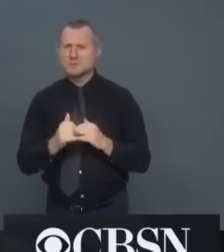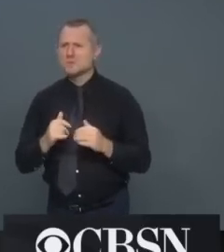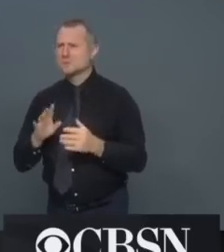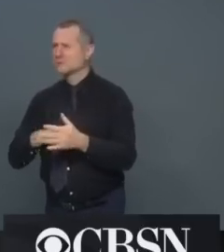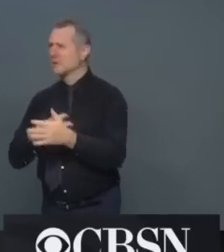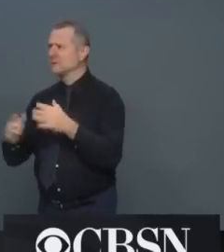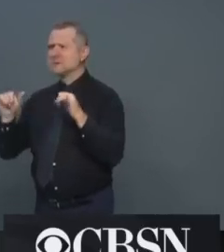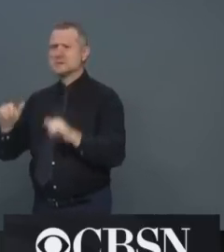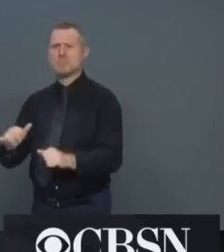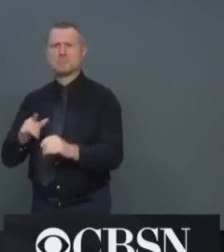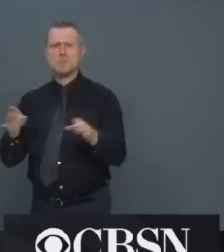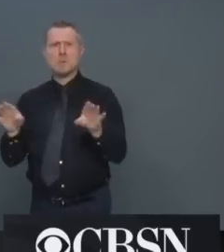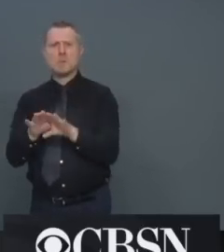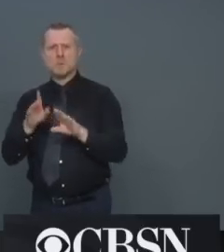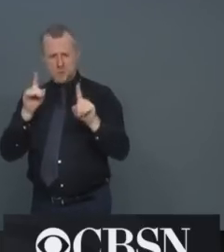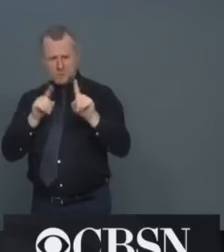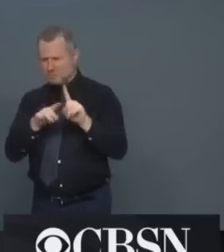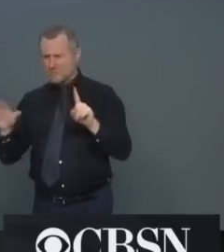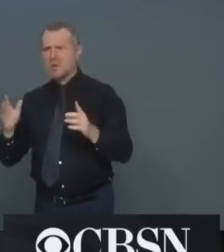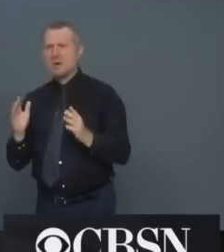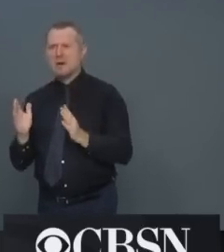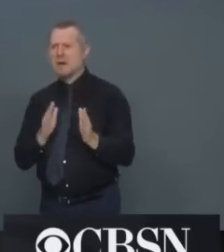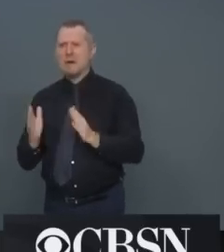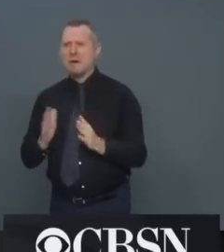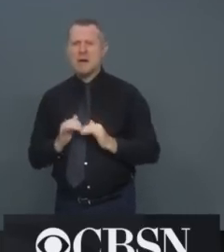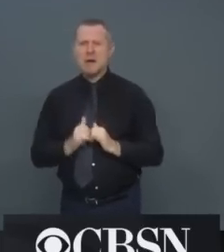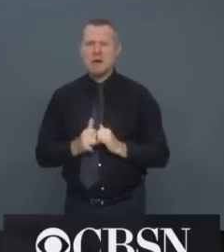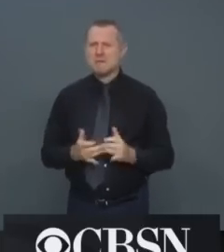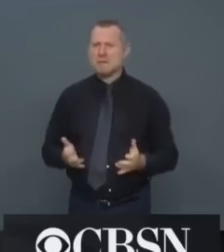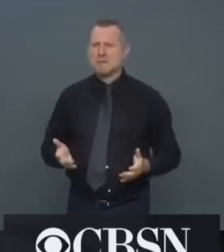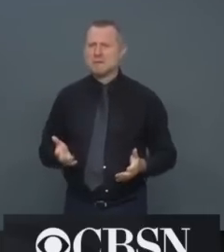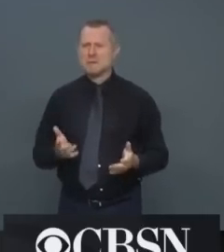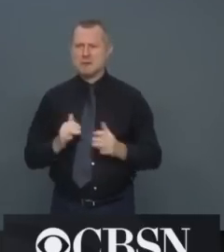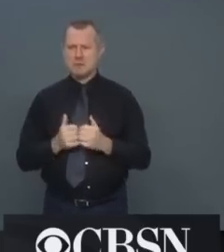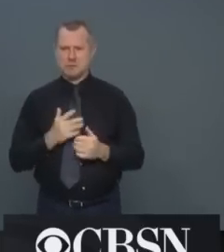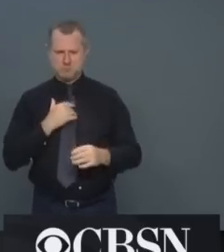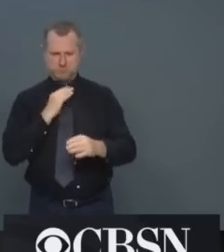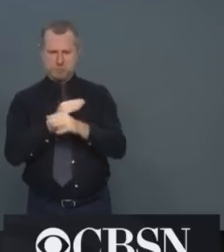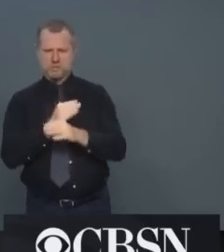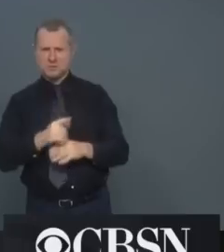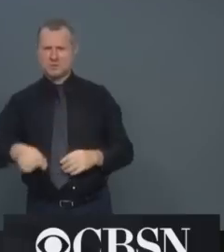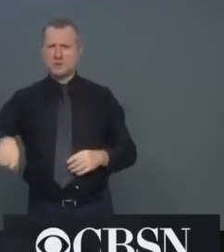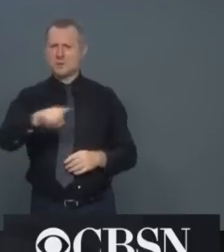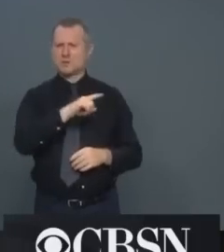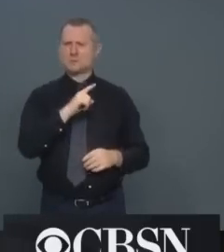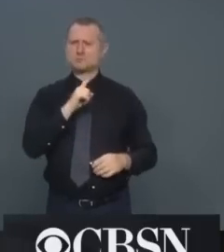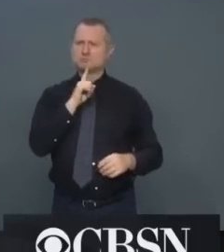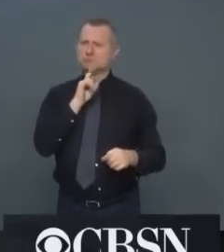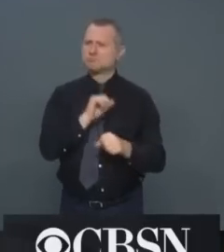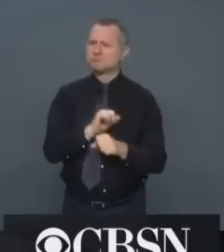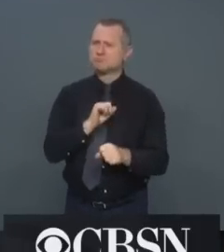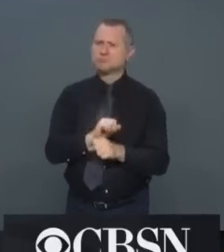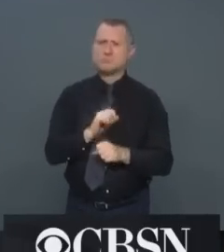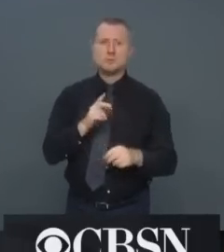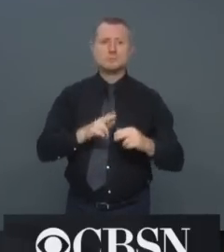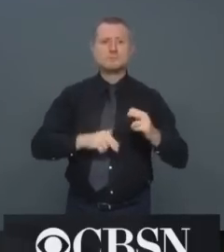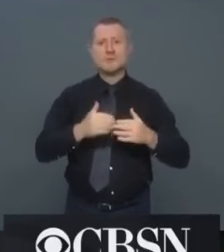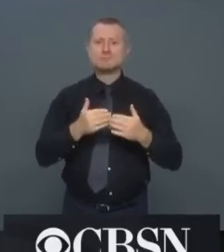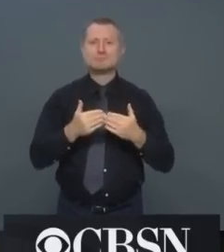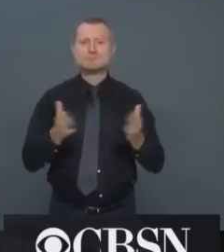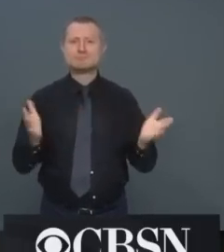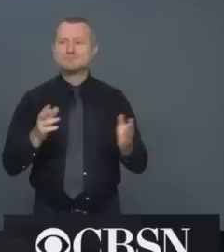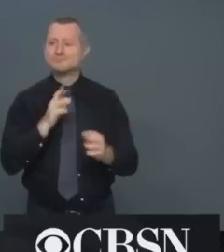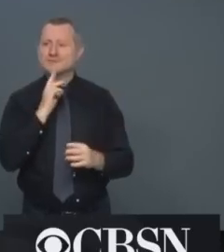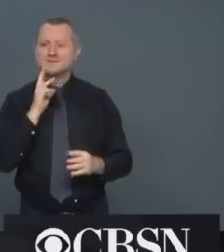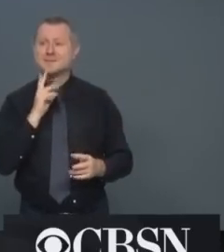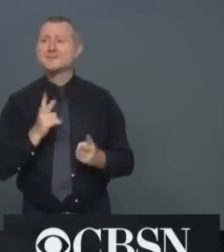to 5, which has prevented you from really accelerating construction just because of the shutdown. And I have all kinds of people at the MTA telling me that you